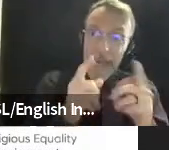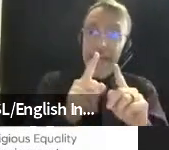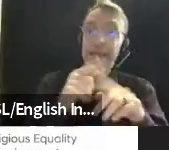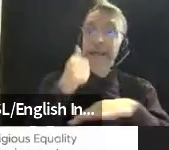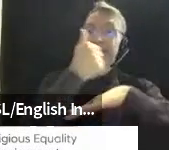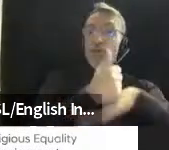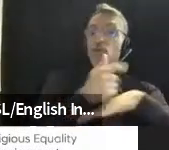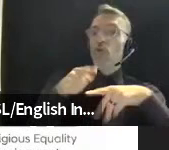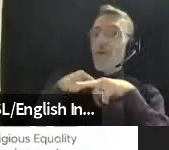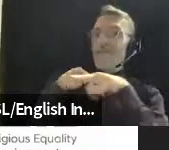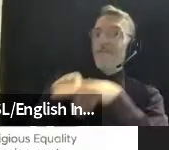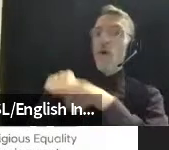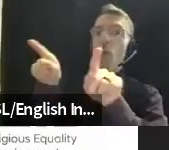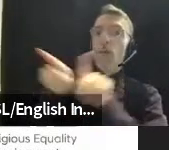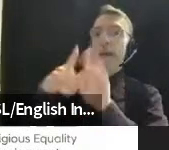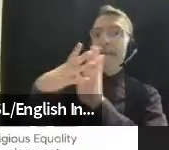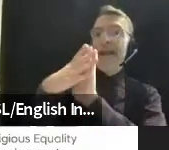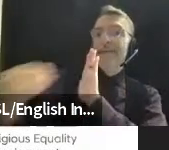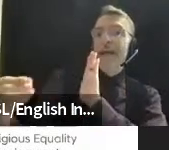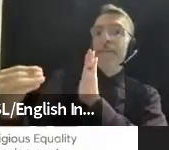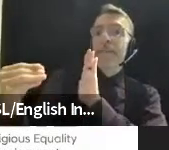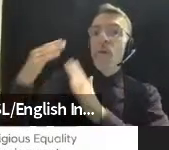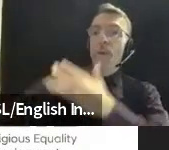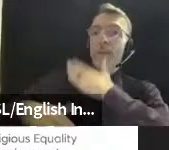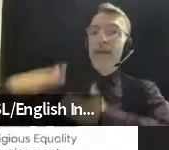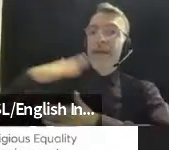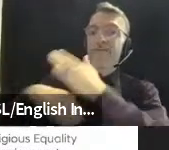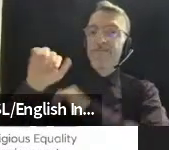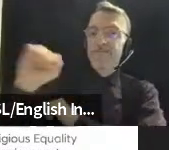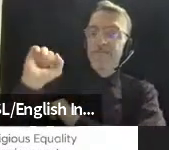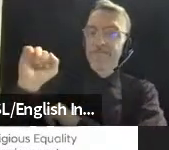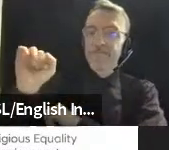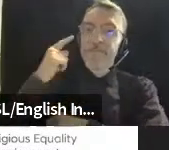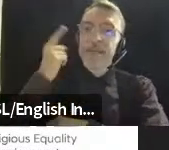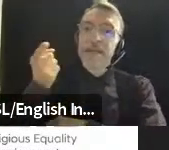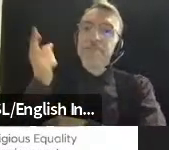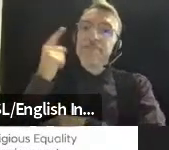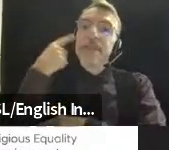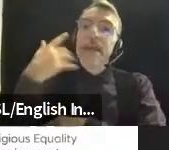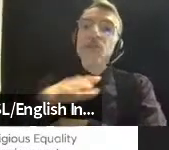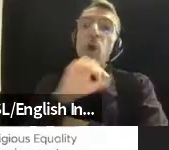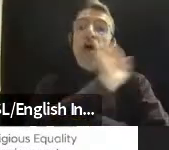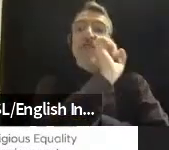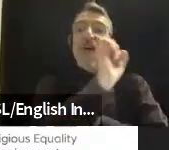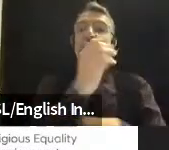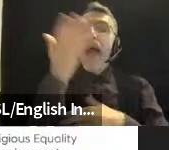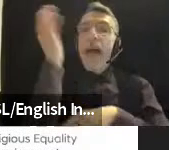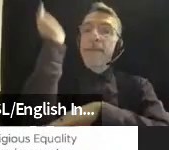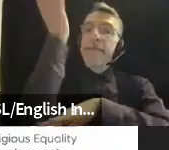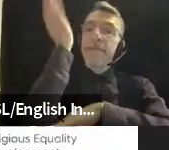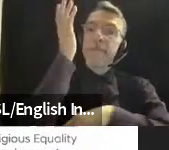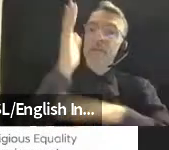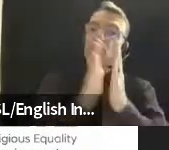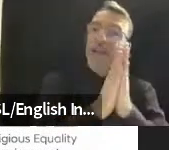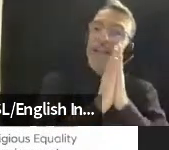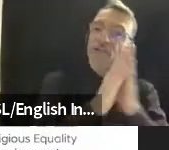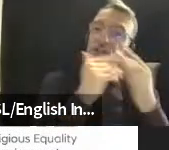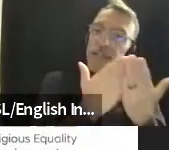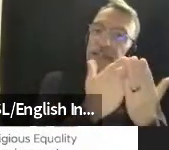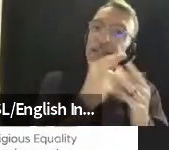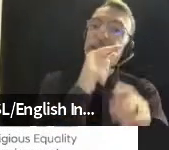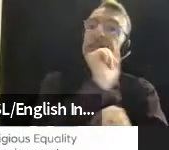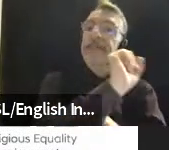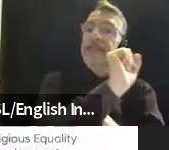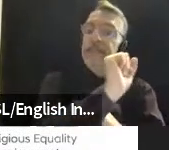the Jehovah's Witnesses, they made their sermons accessible. And for the first time in Uzbekistan,